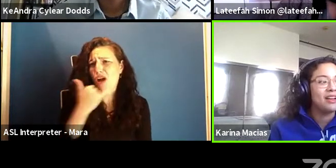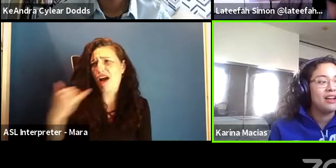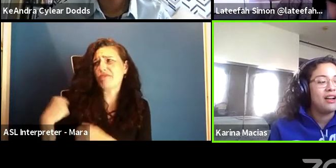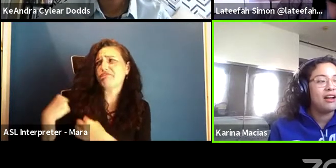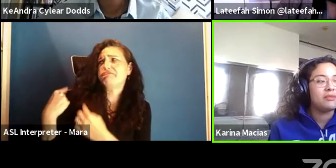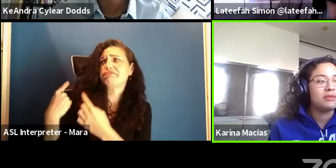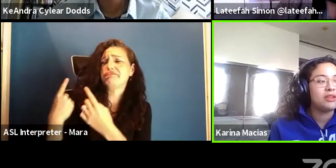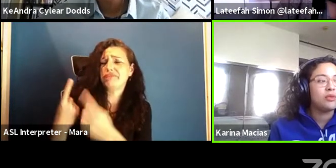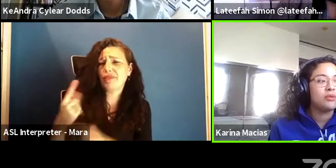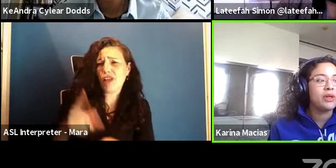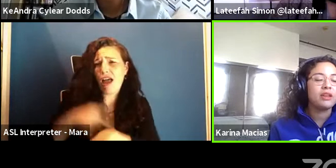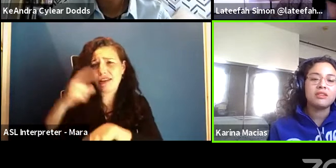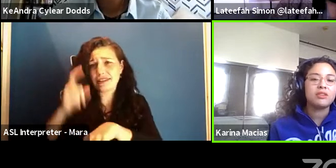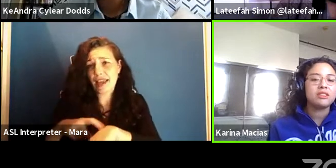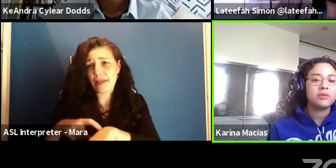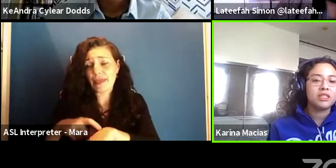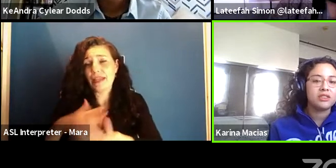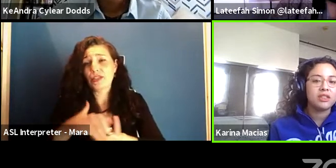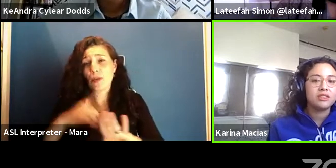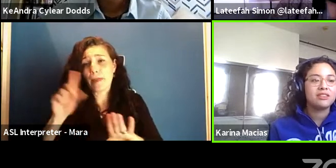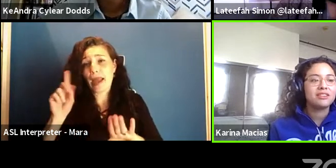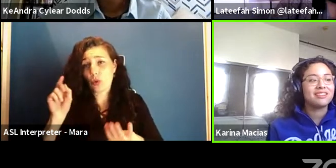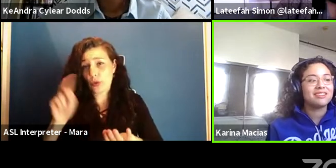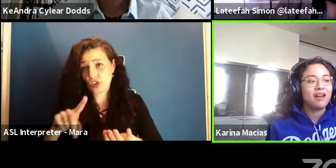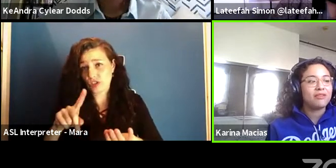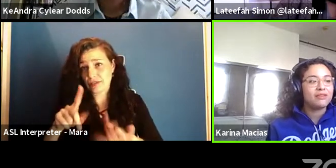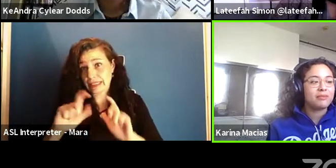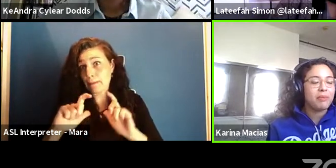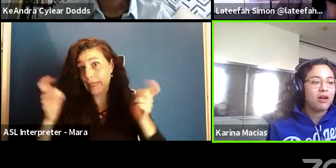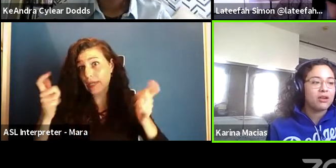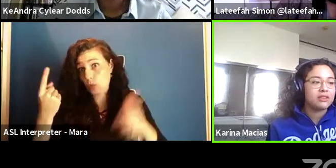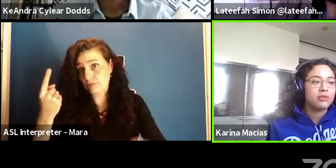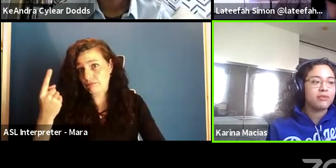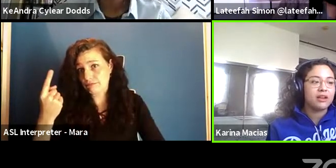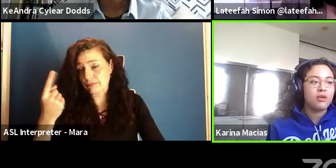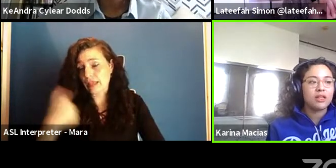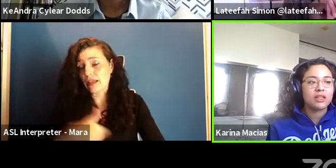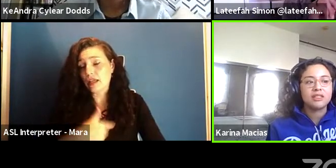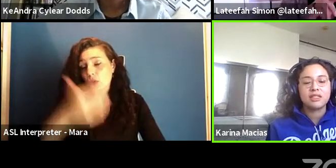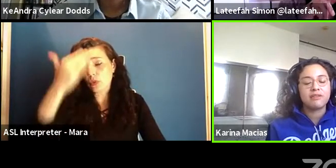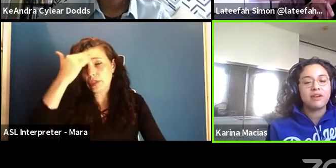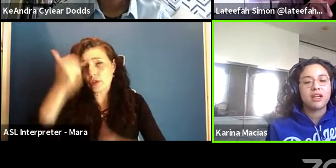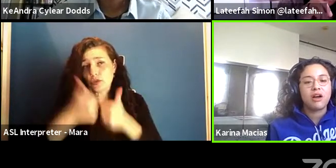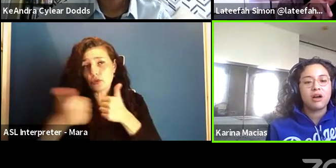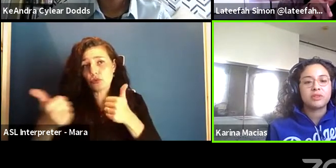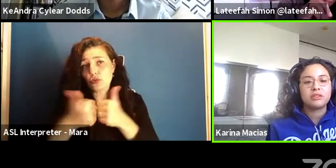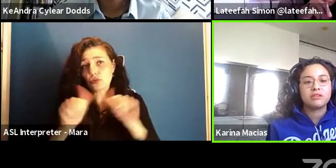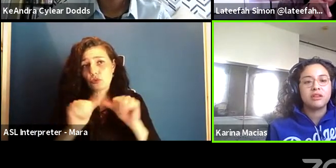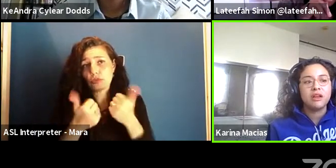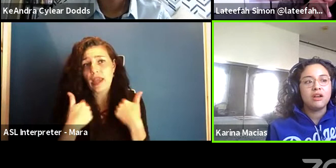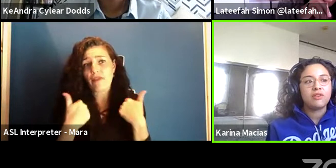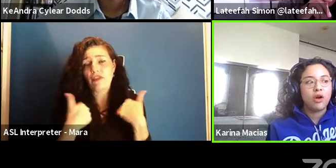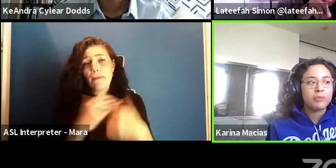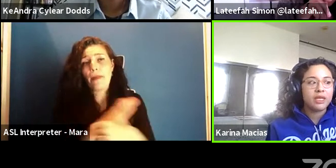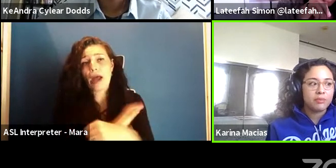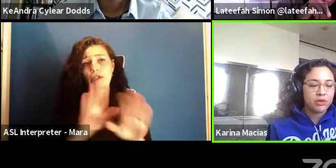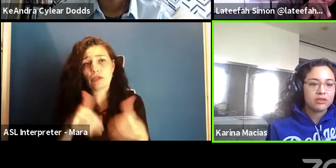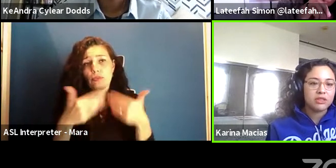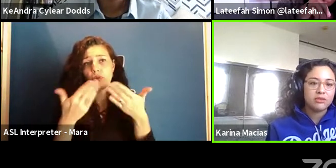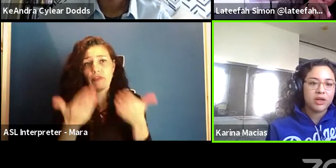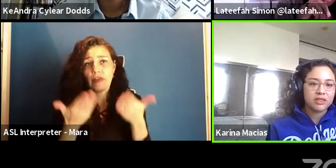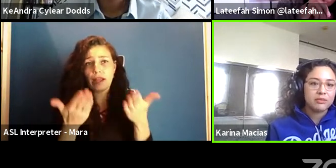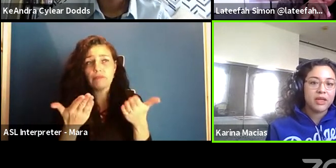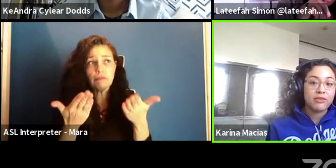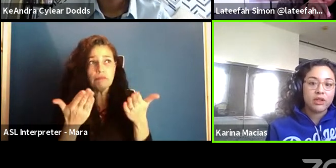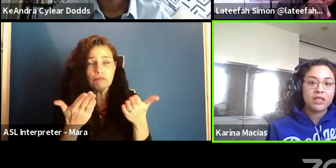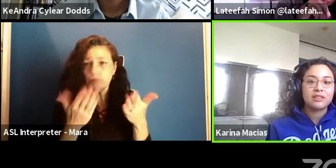massive. So we know that transportation agencies have the power to provide quality and dignified options for all people